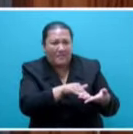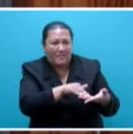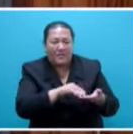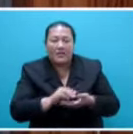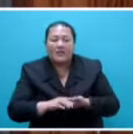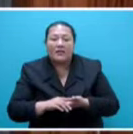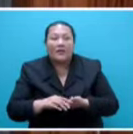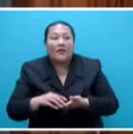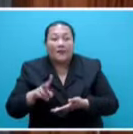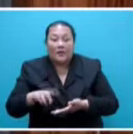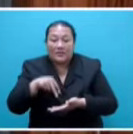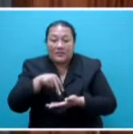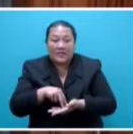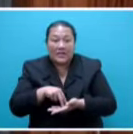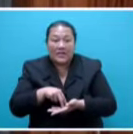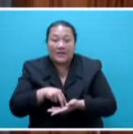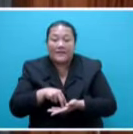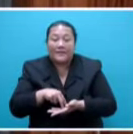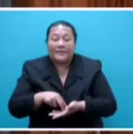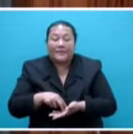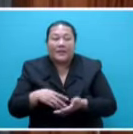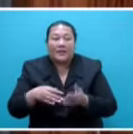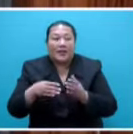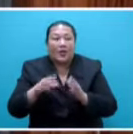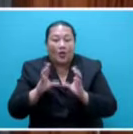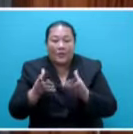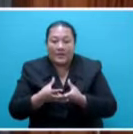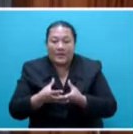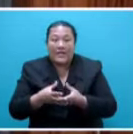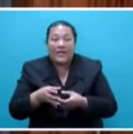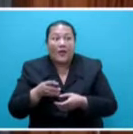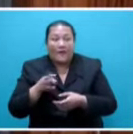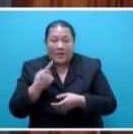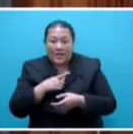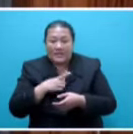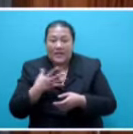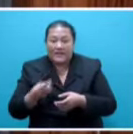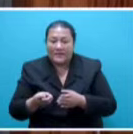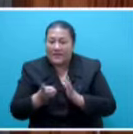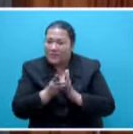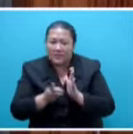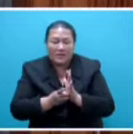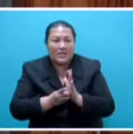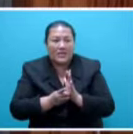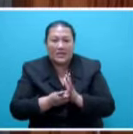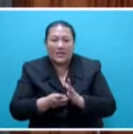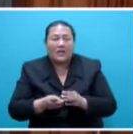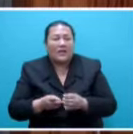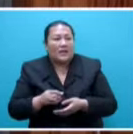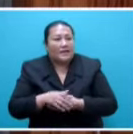and we've asked to be deputy chairs for opposition to be able to help in the work, and yet they continue to hog